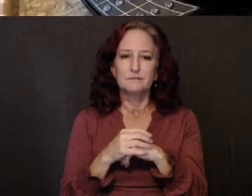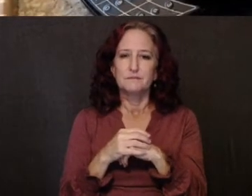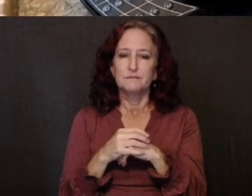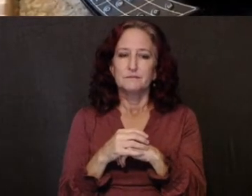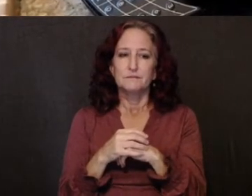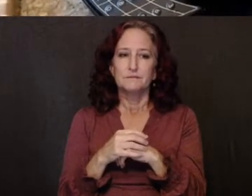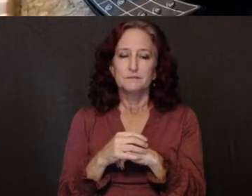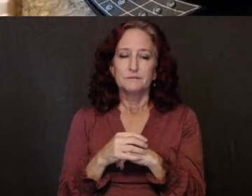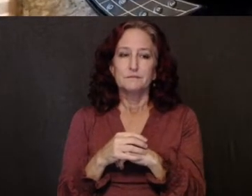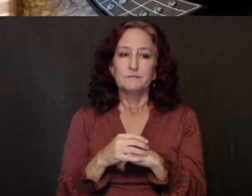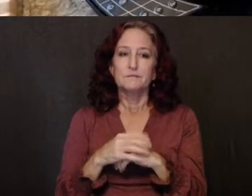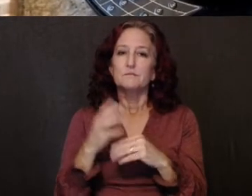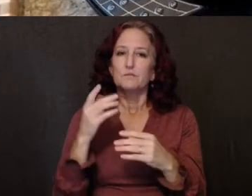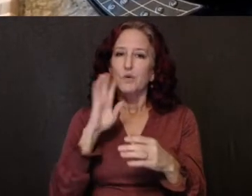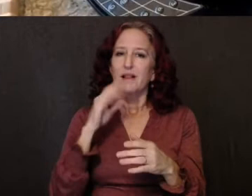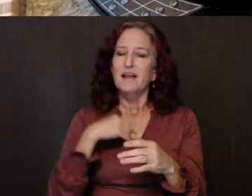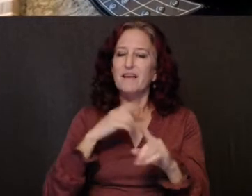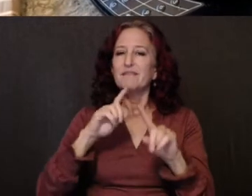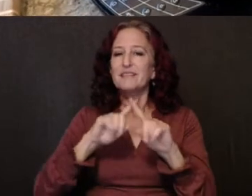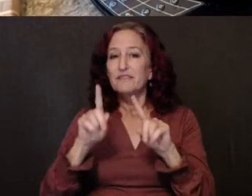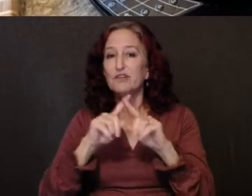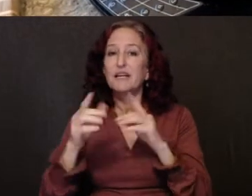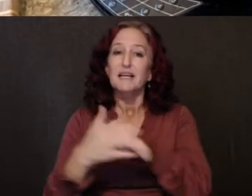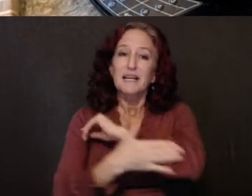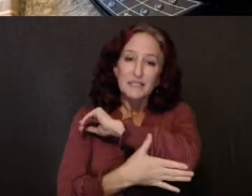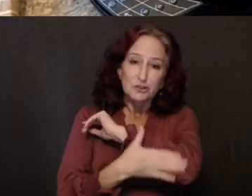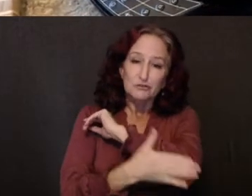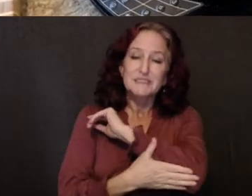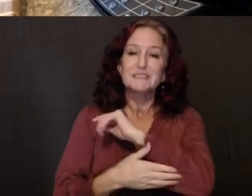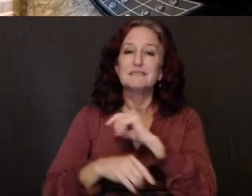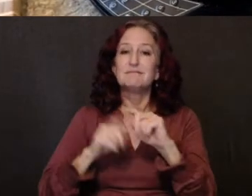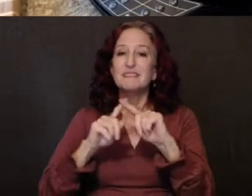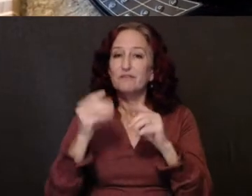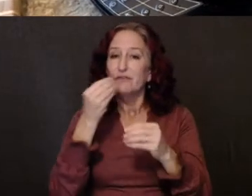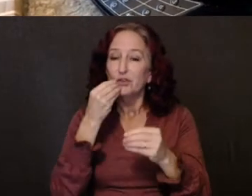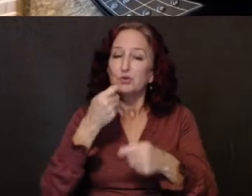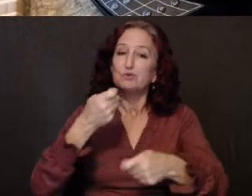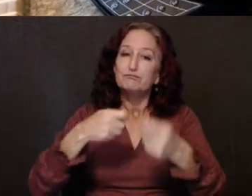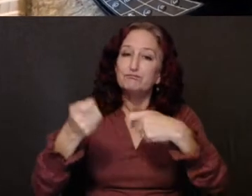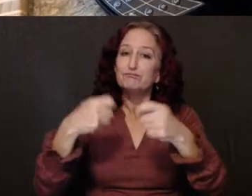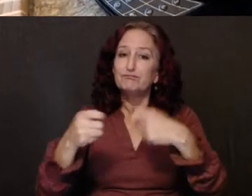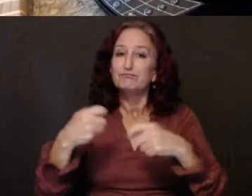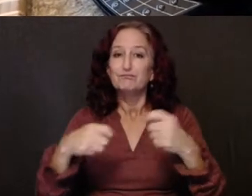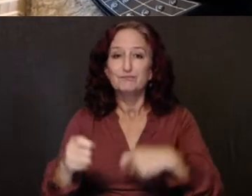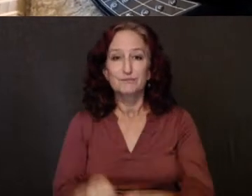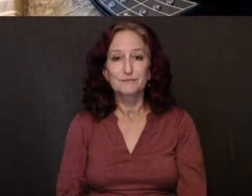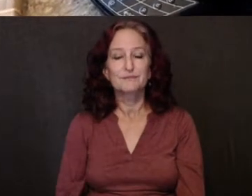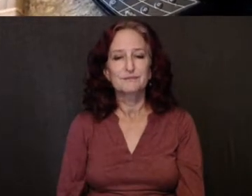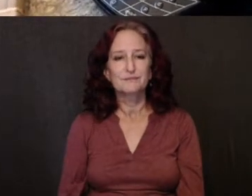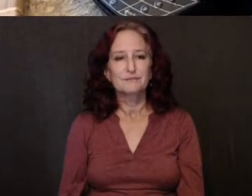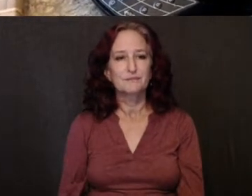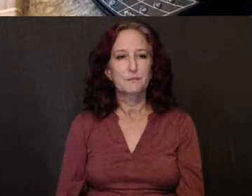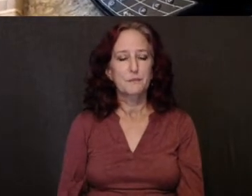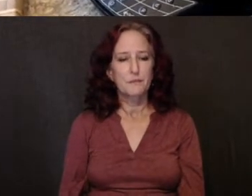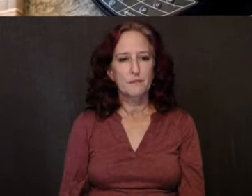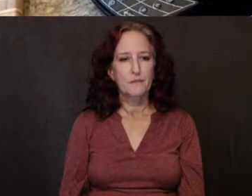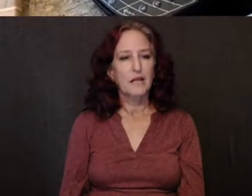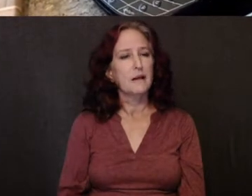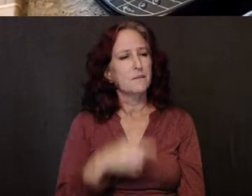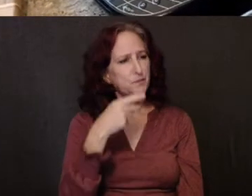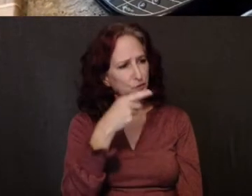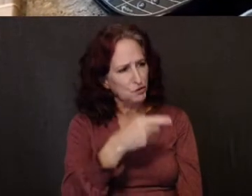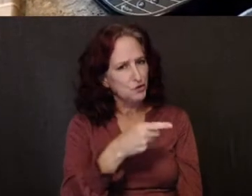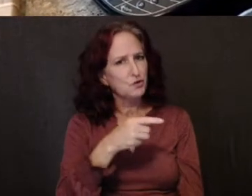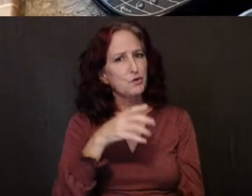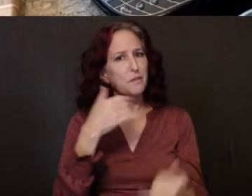kind of seasonally we'll be changing a lot of our things up so that we can rotate in new